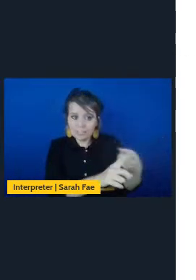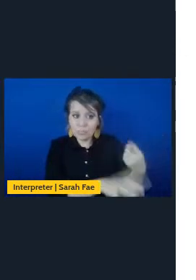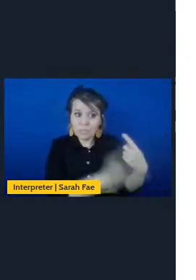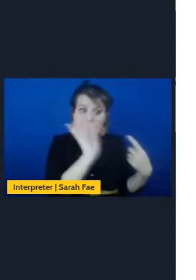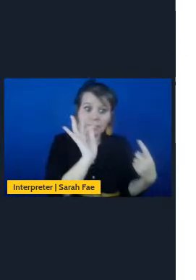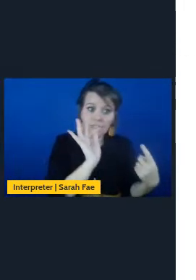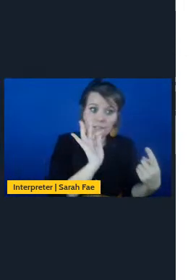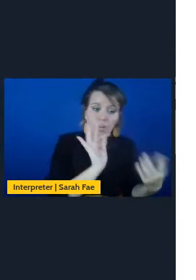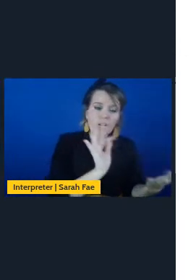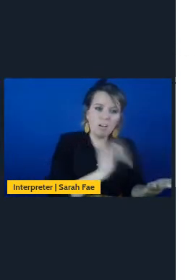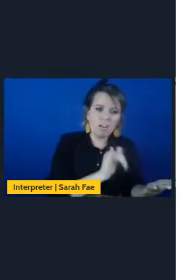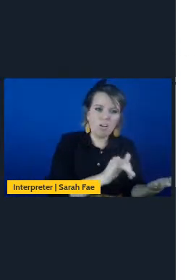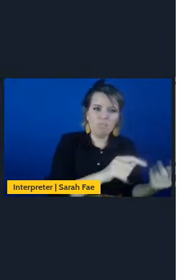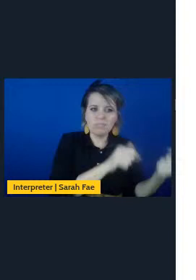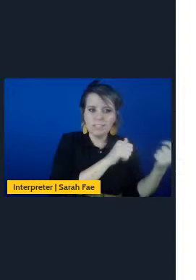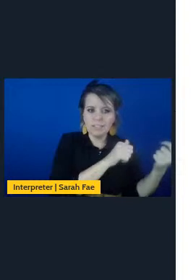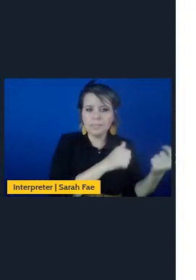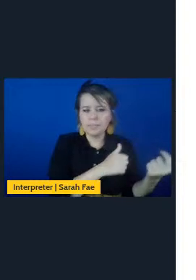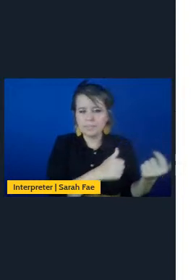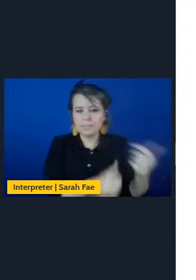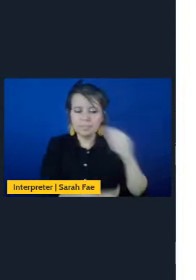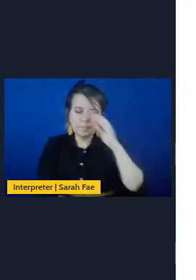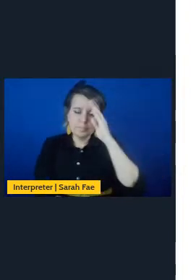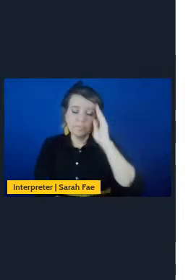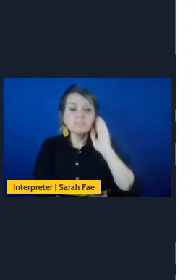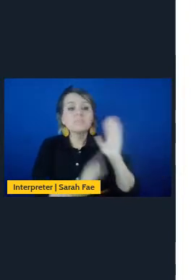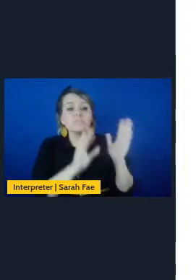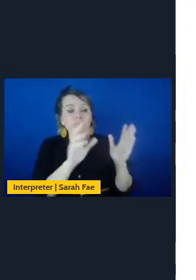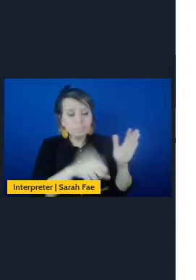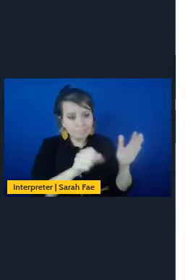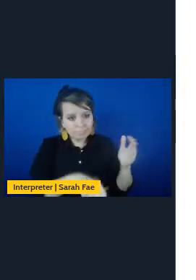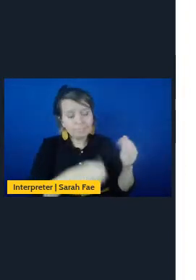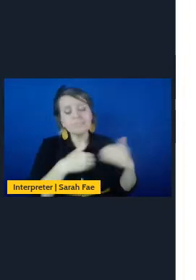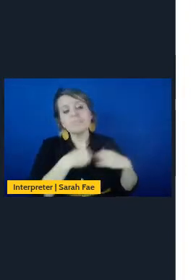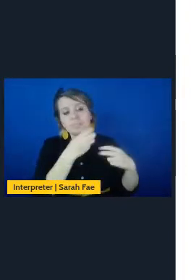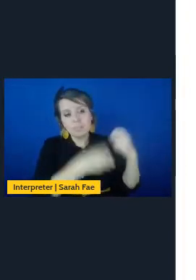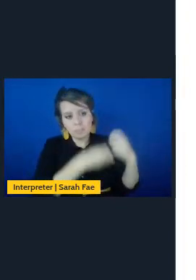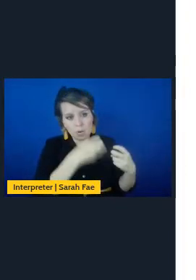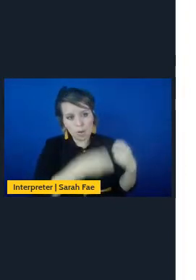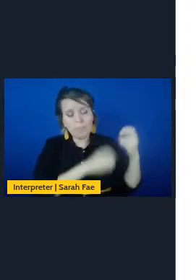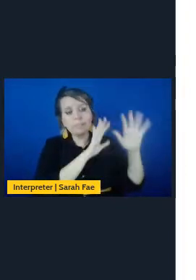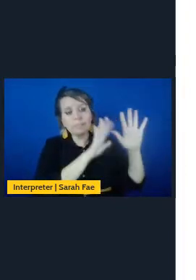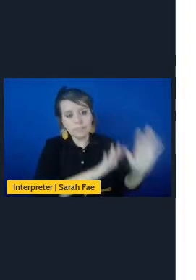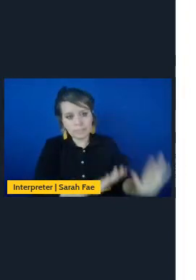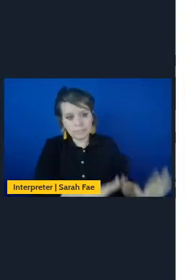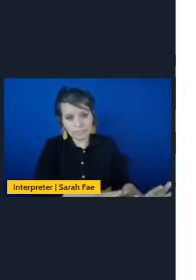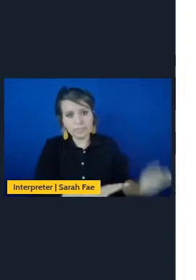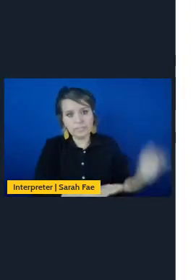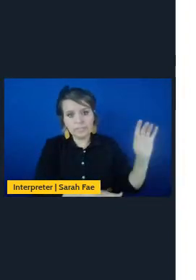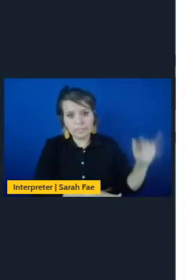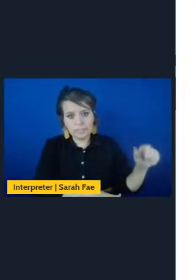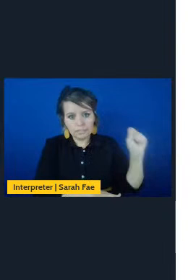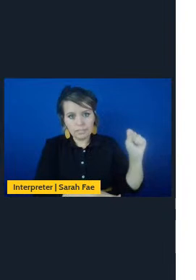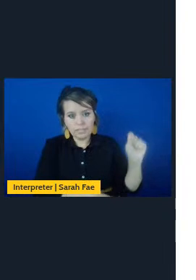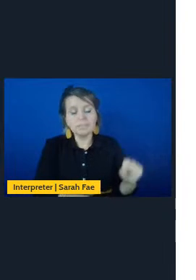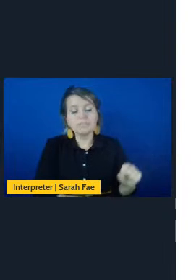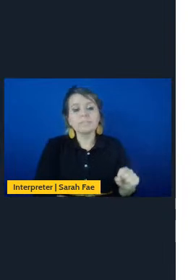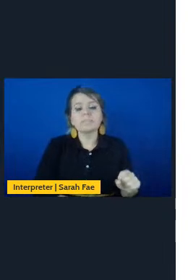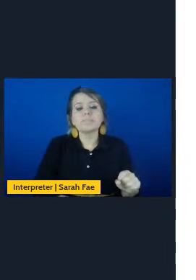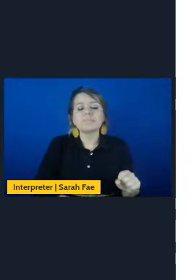So for all those problems and for all those missing features in the code